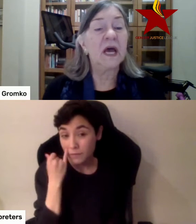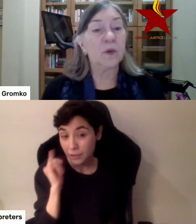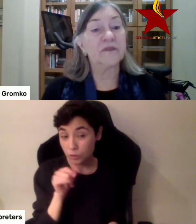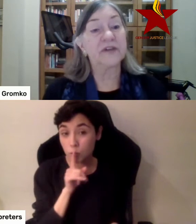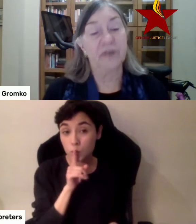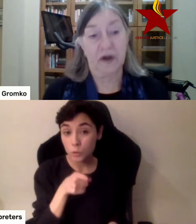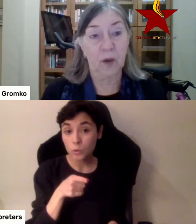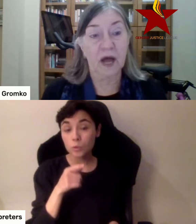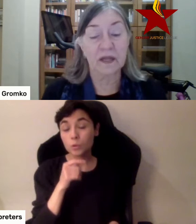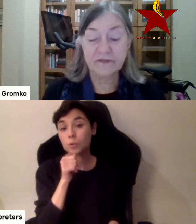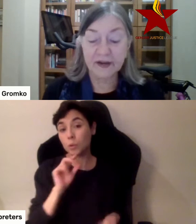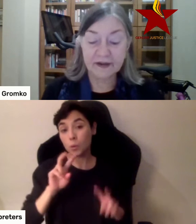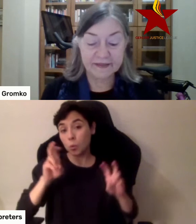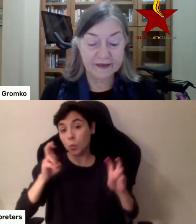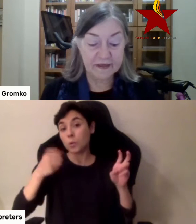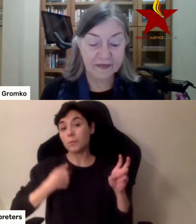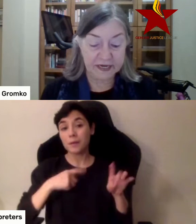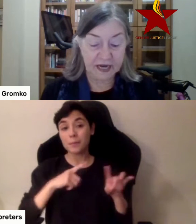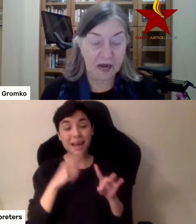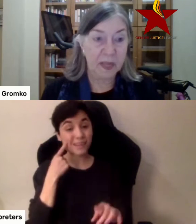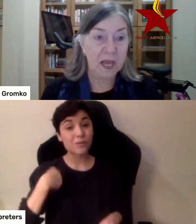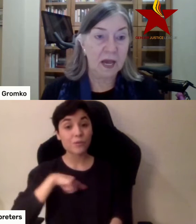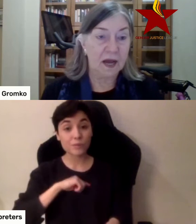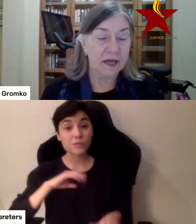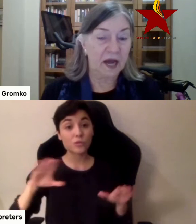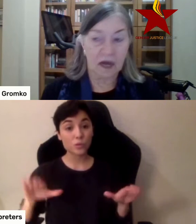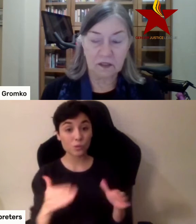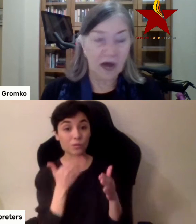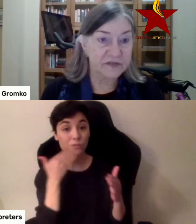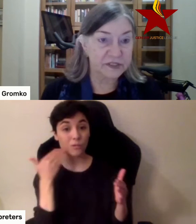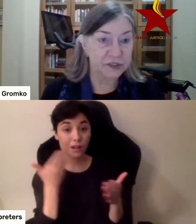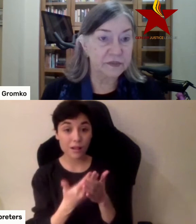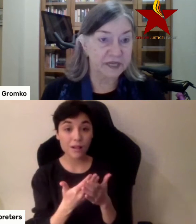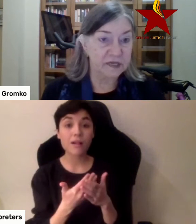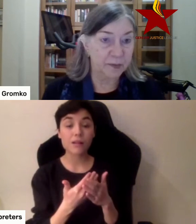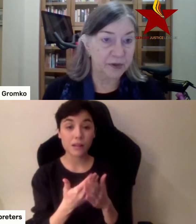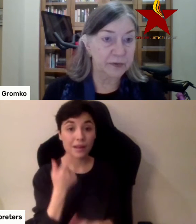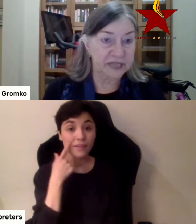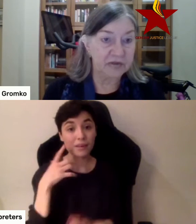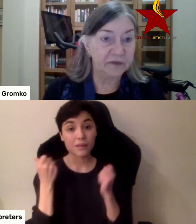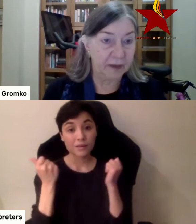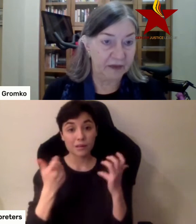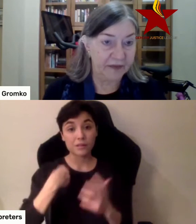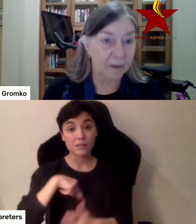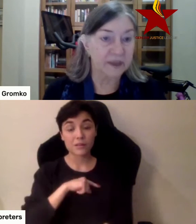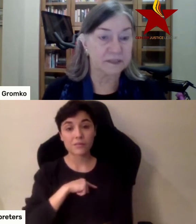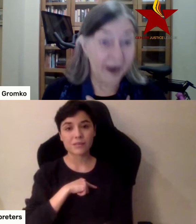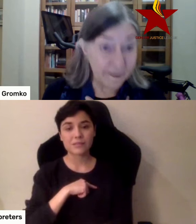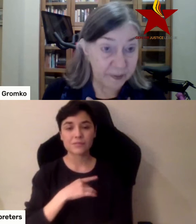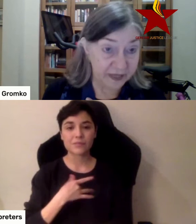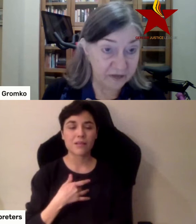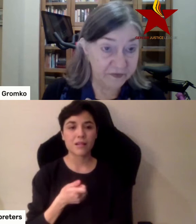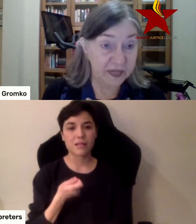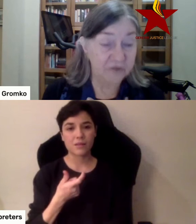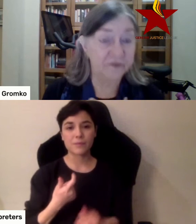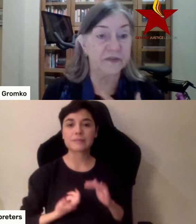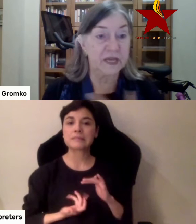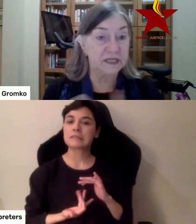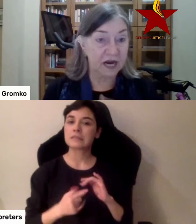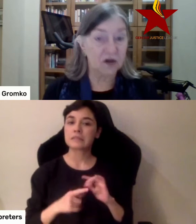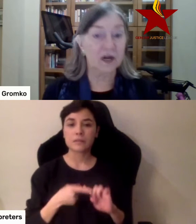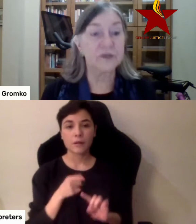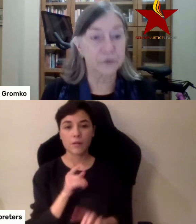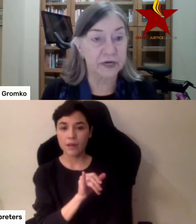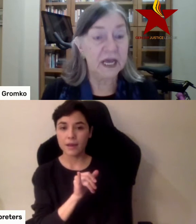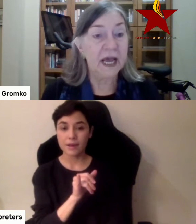think that we've done very well. And in fact, I think that a lot of us do tend to be pretty resentful about that. It's my belief that if